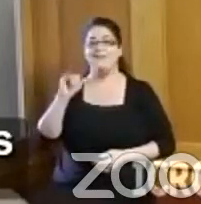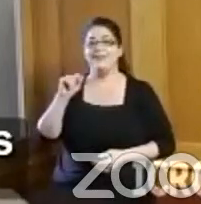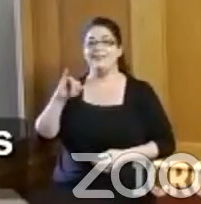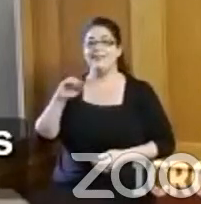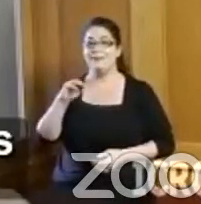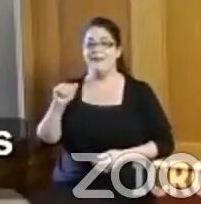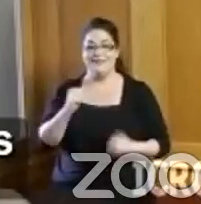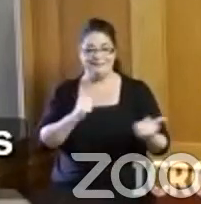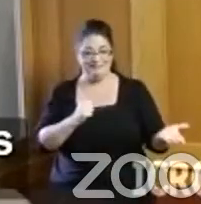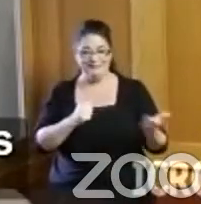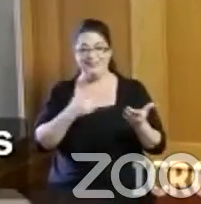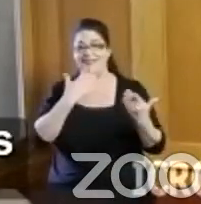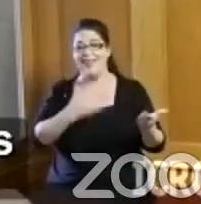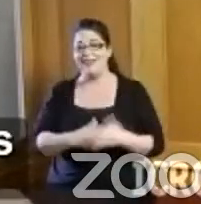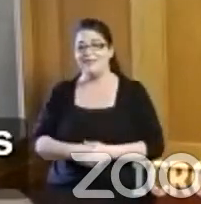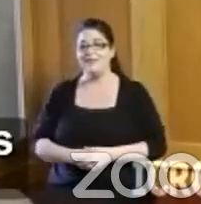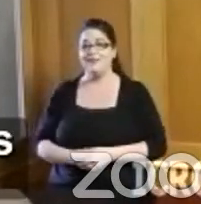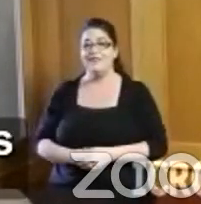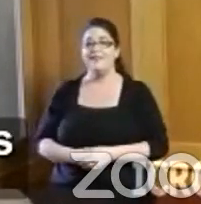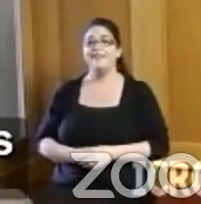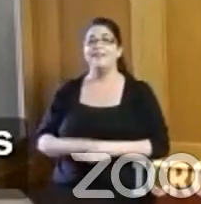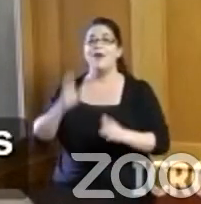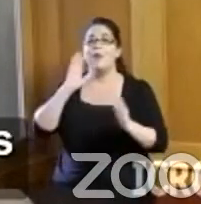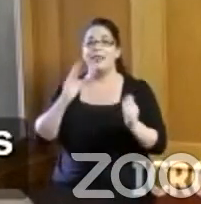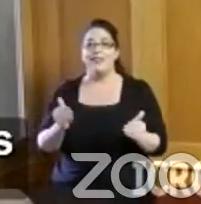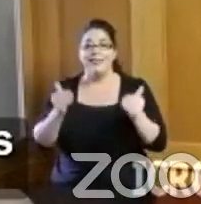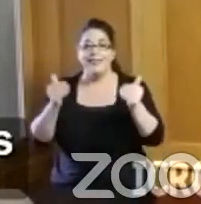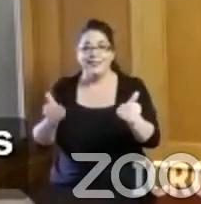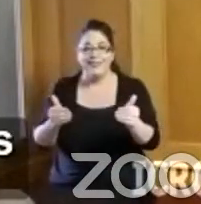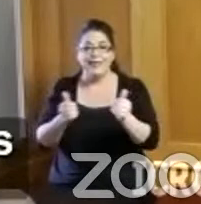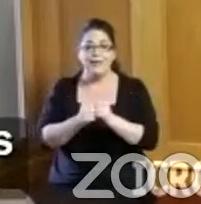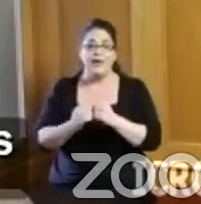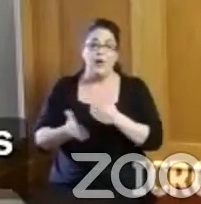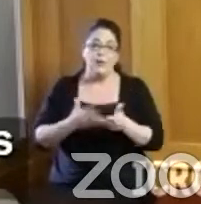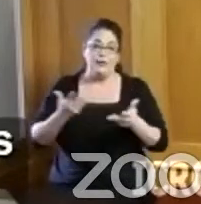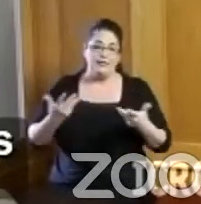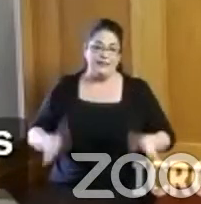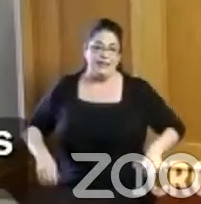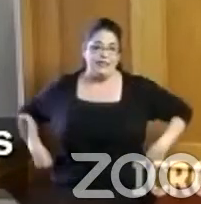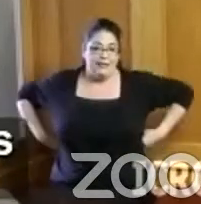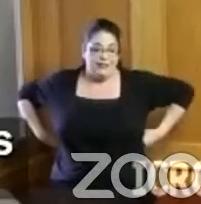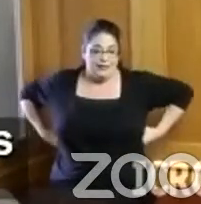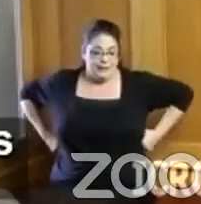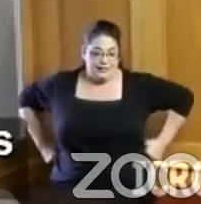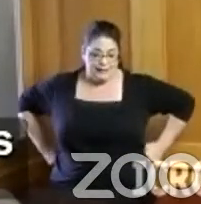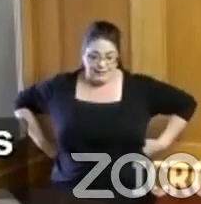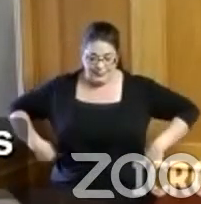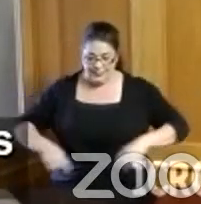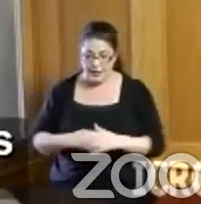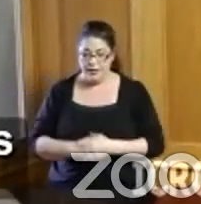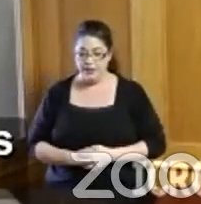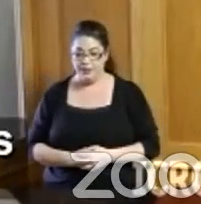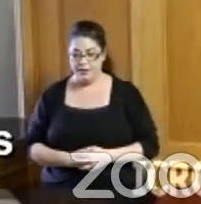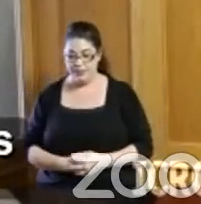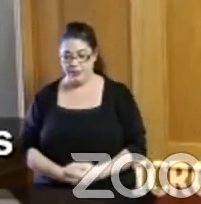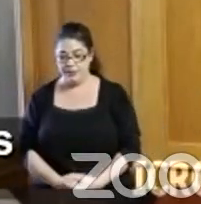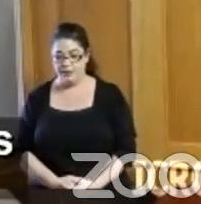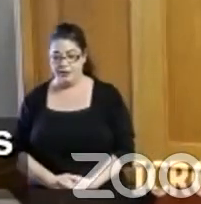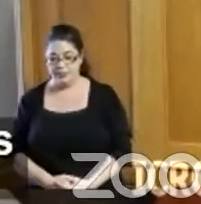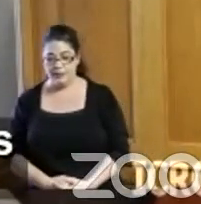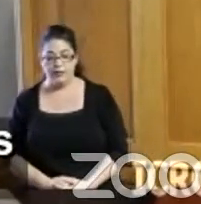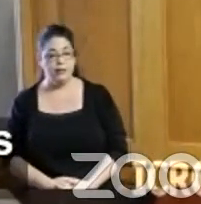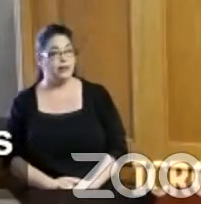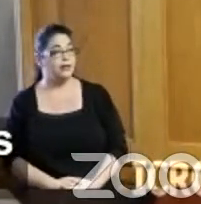Fatima. Okay, thank you. We're going to move forward, and we're almost there. To our regular agenda,